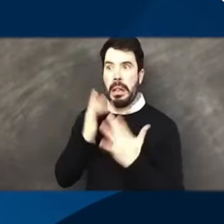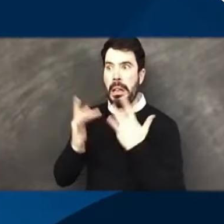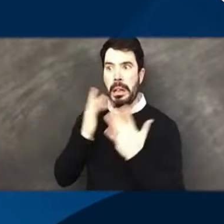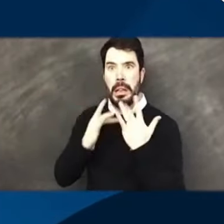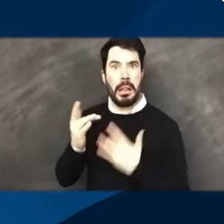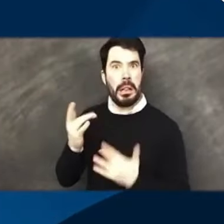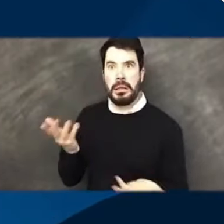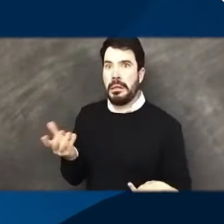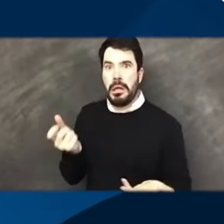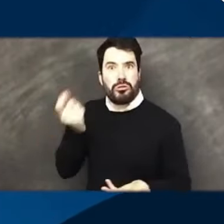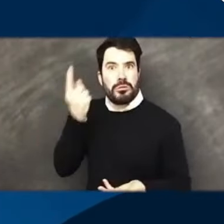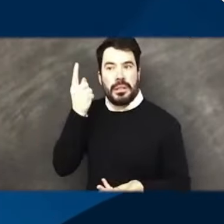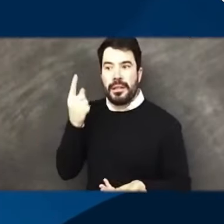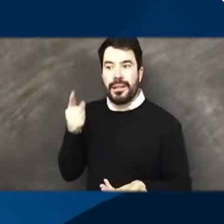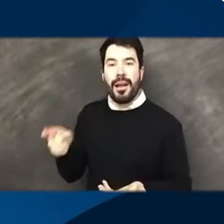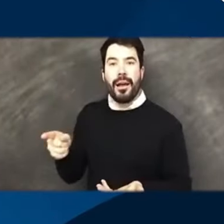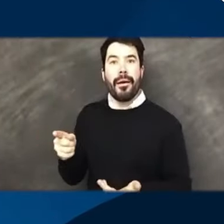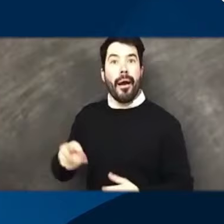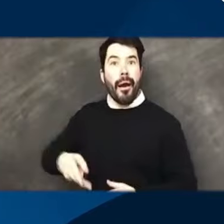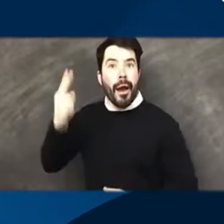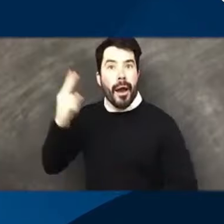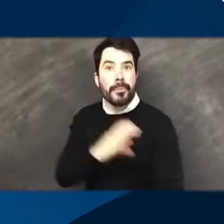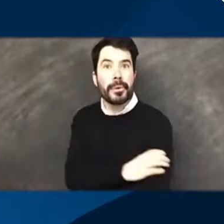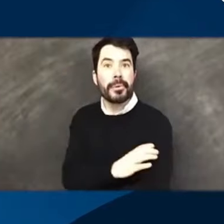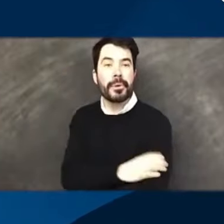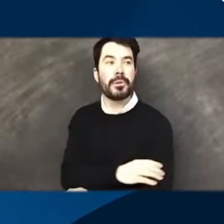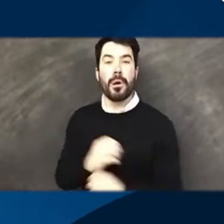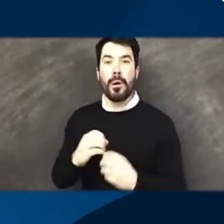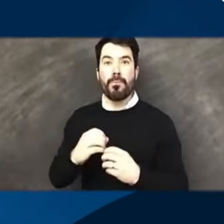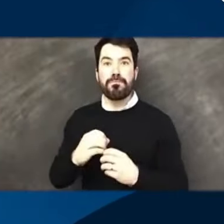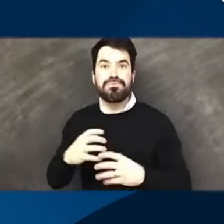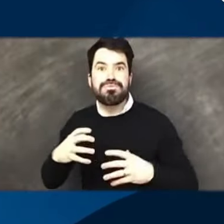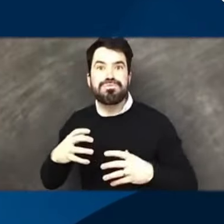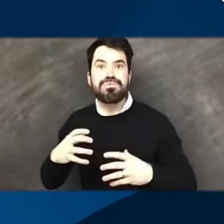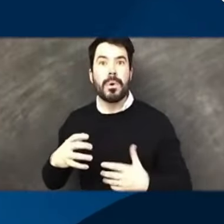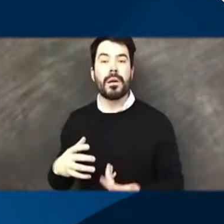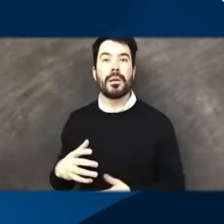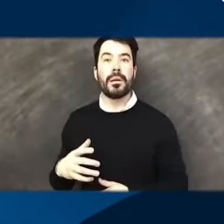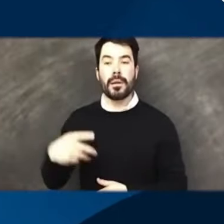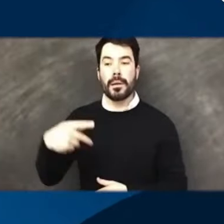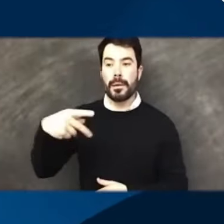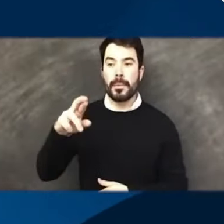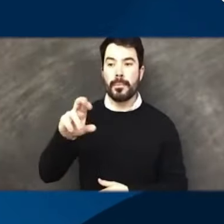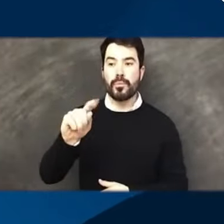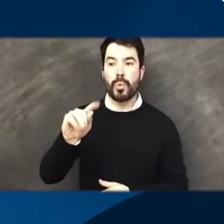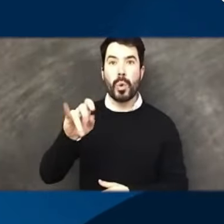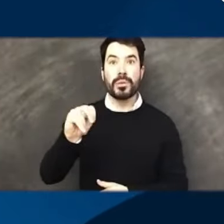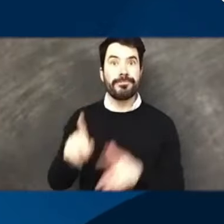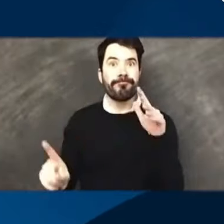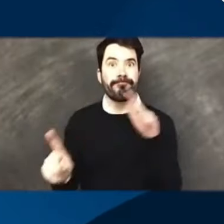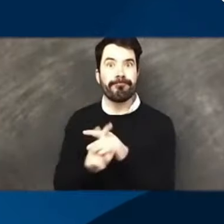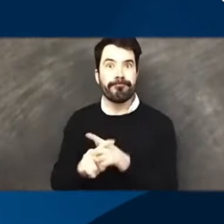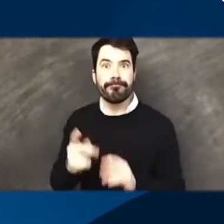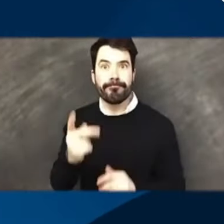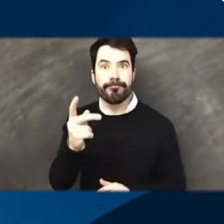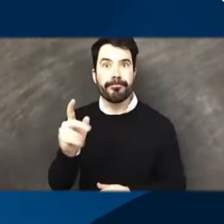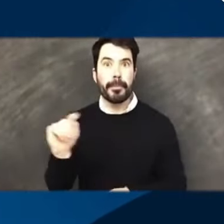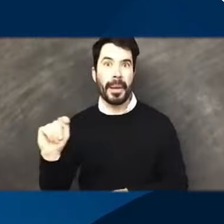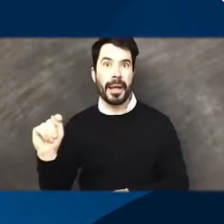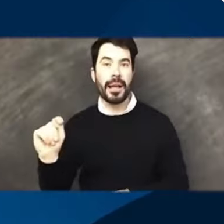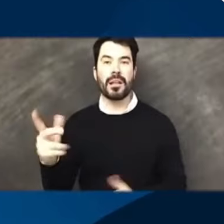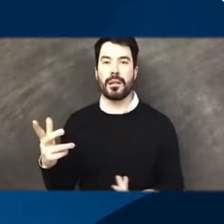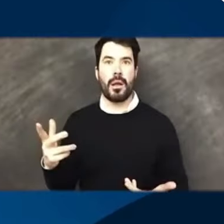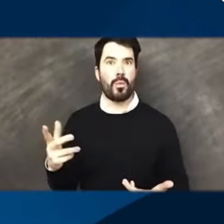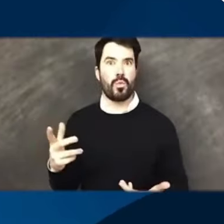pressure, swelling, protein in the urine, and it can be a life-threatening condition if it is not properly